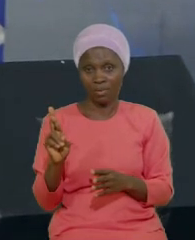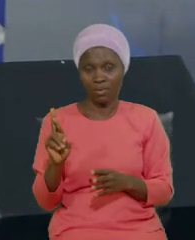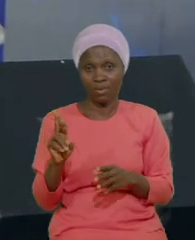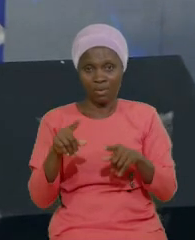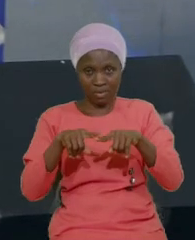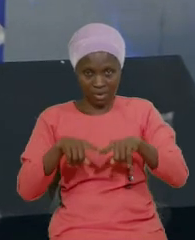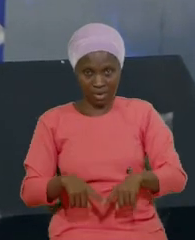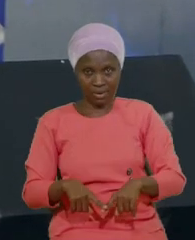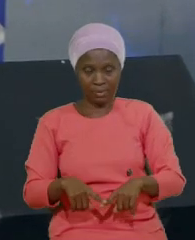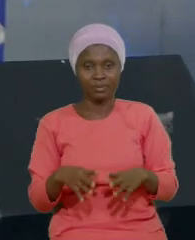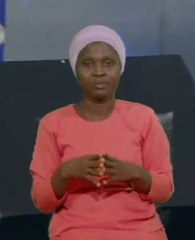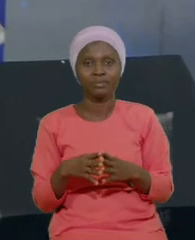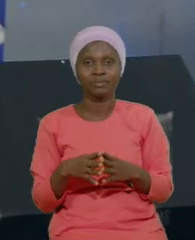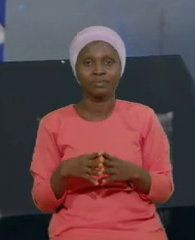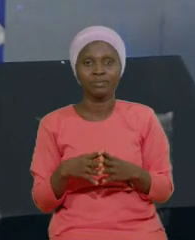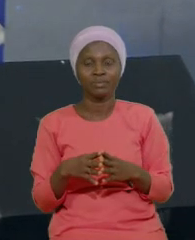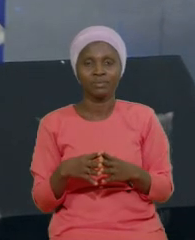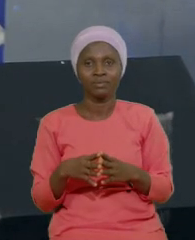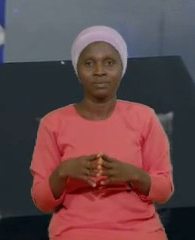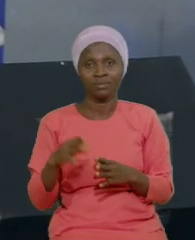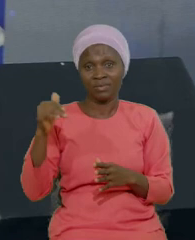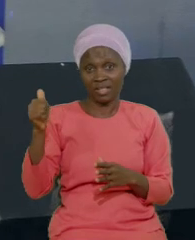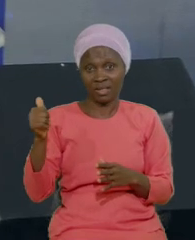rely. A,